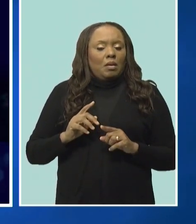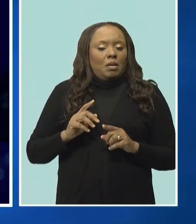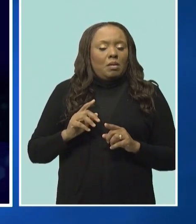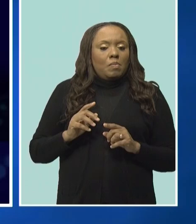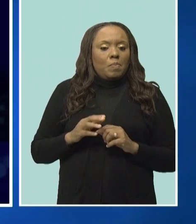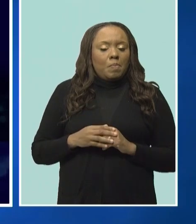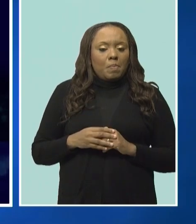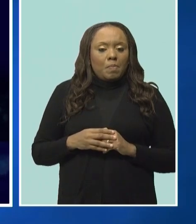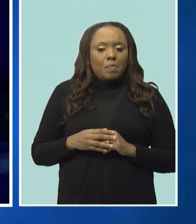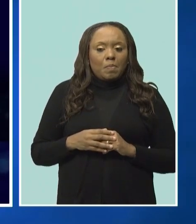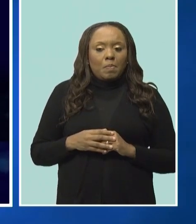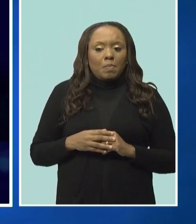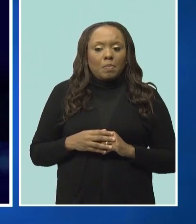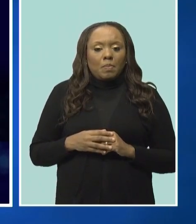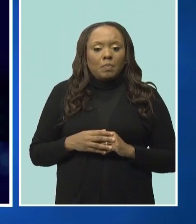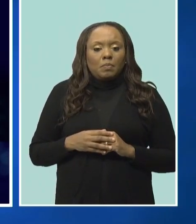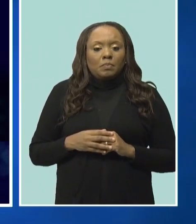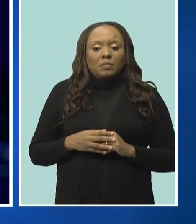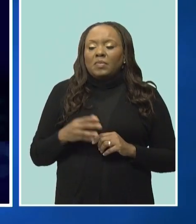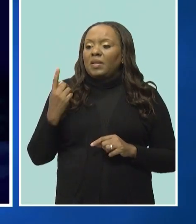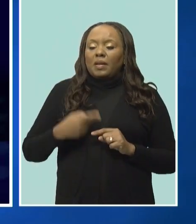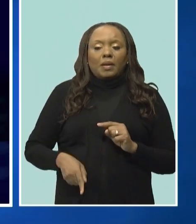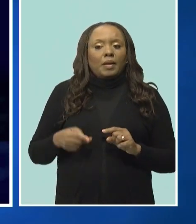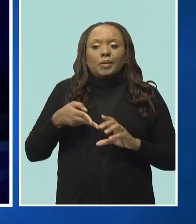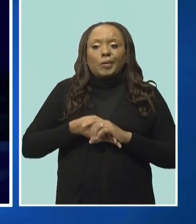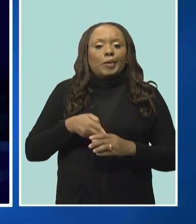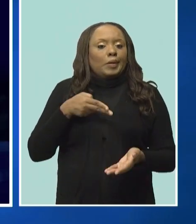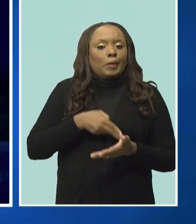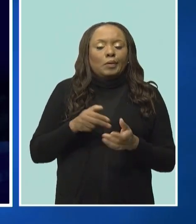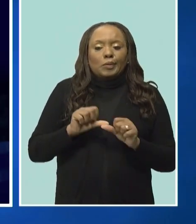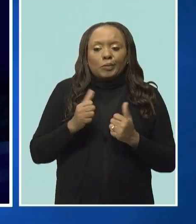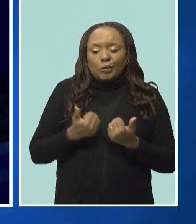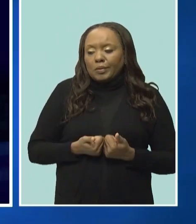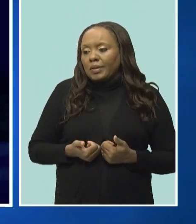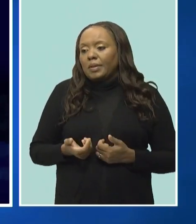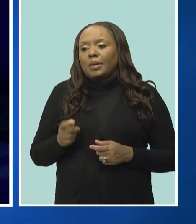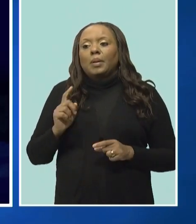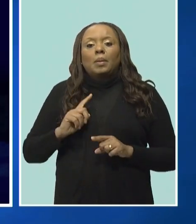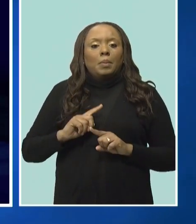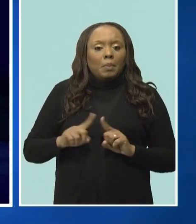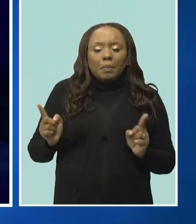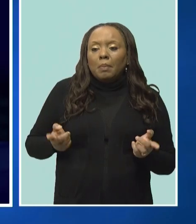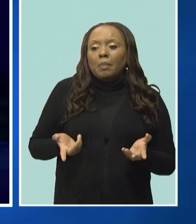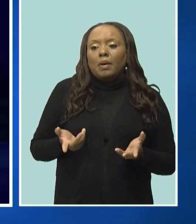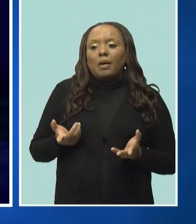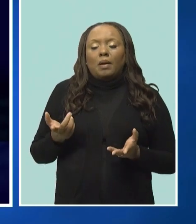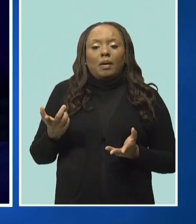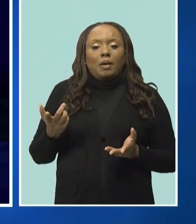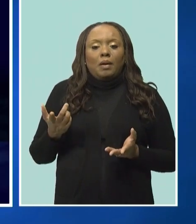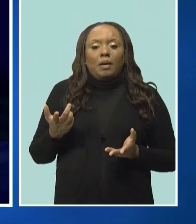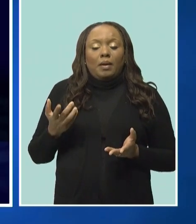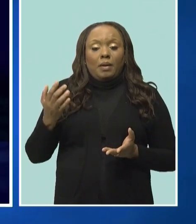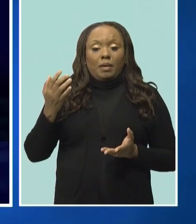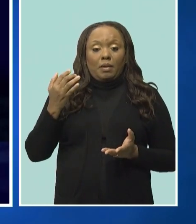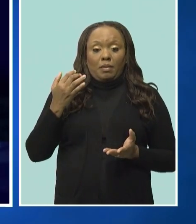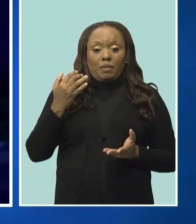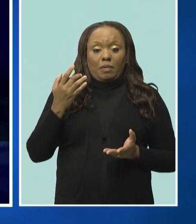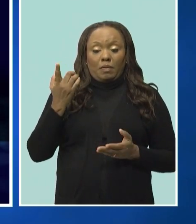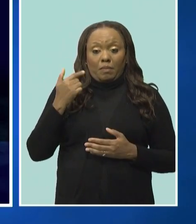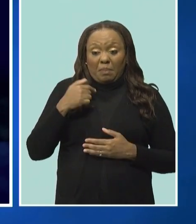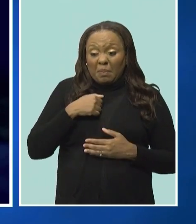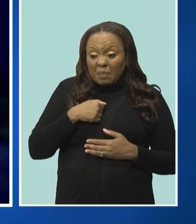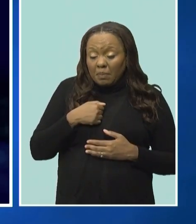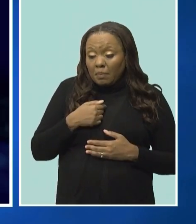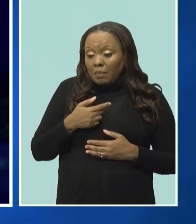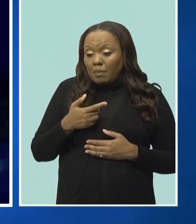go to the nurses association, they couldn't go to any of those because they're not there. I recruit people who are employed